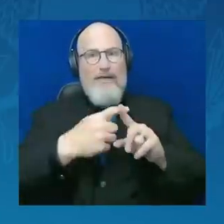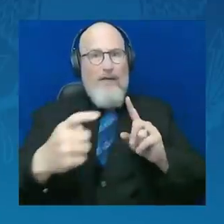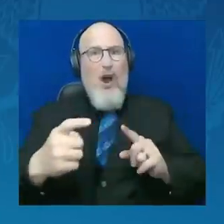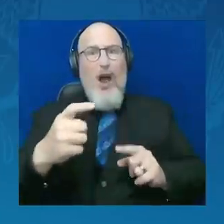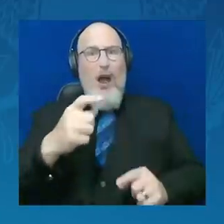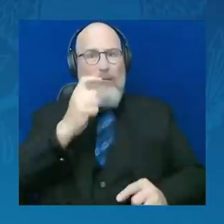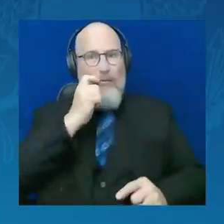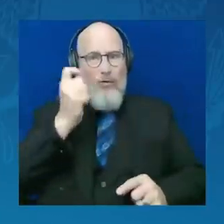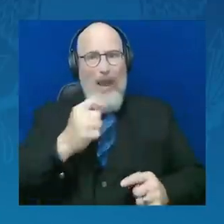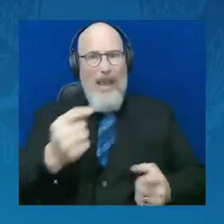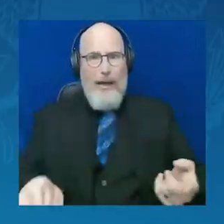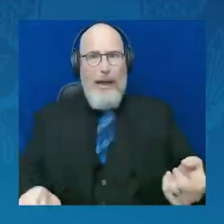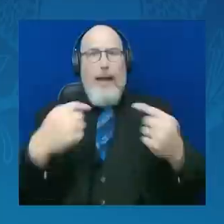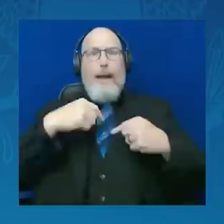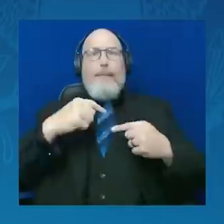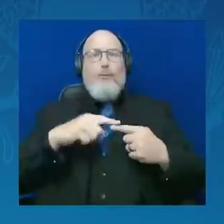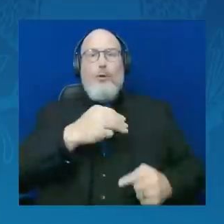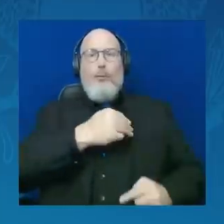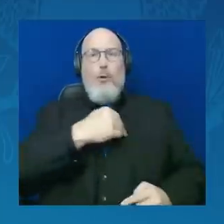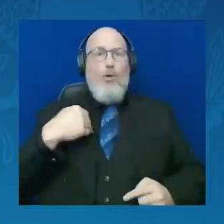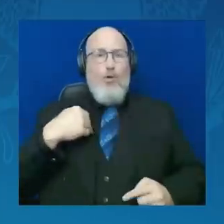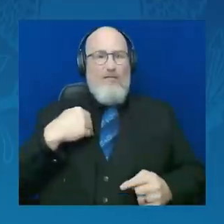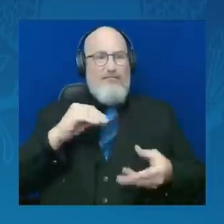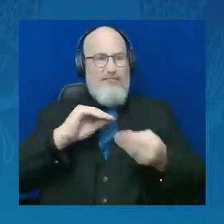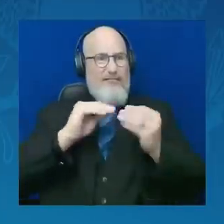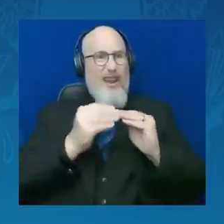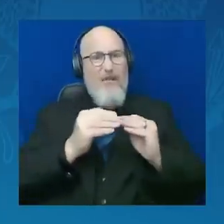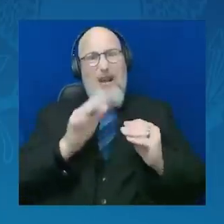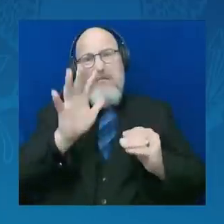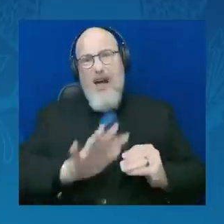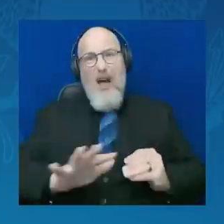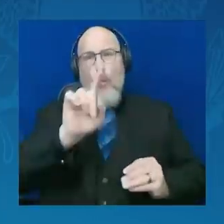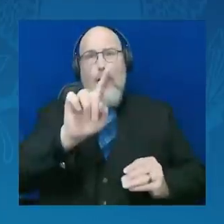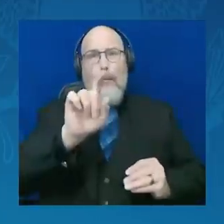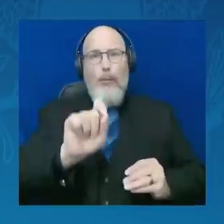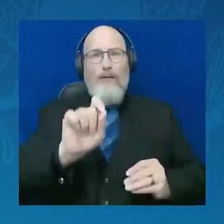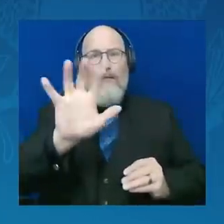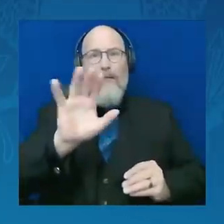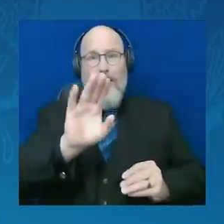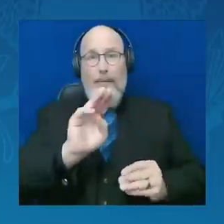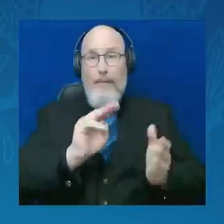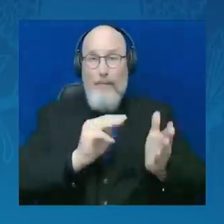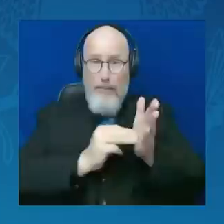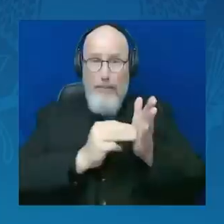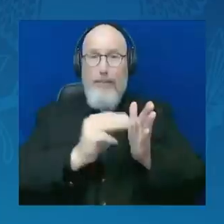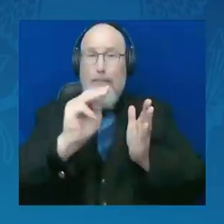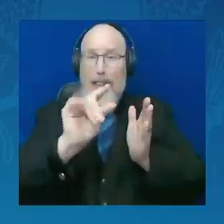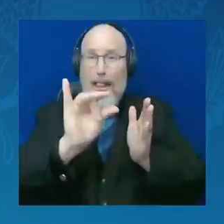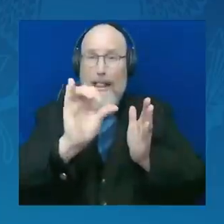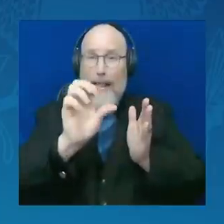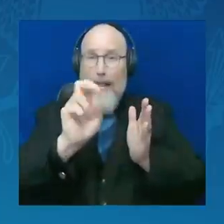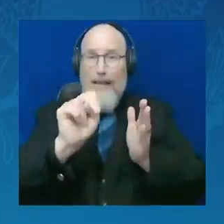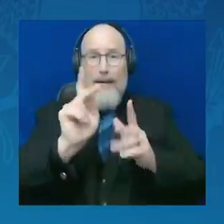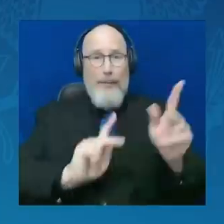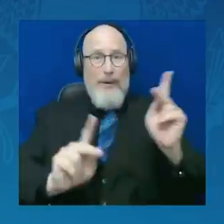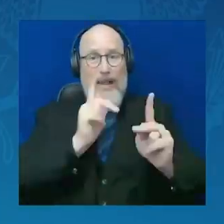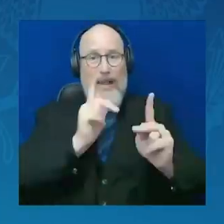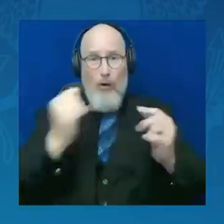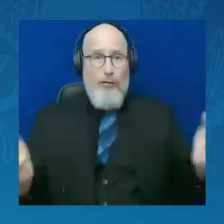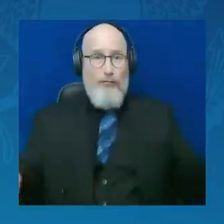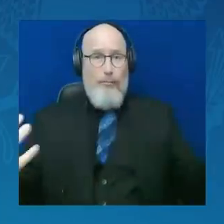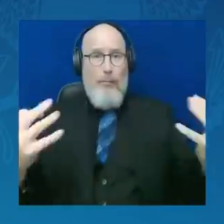This number is close to 1.5 million persons who have come to us, and I'm addressing